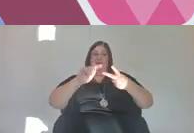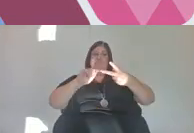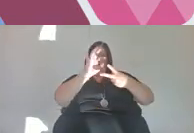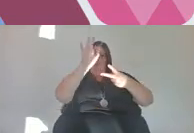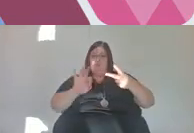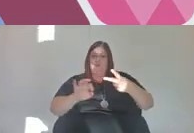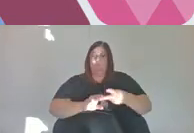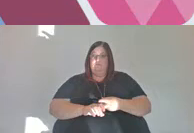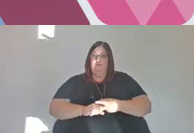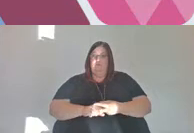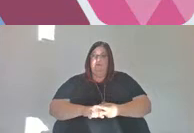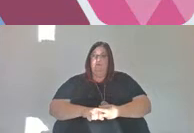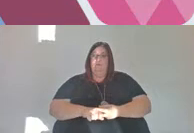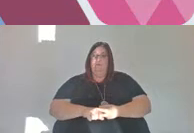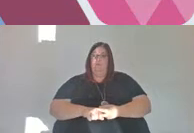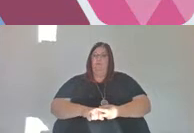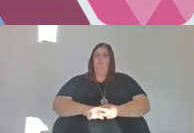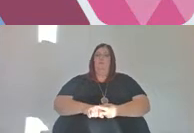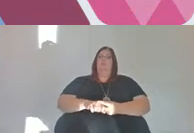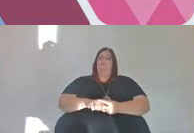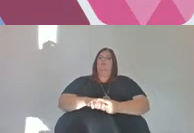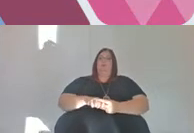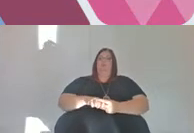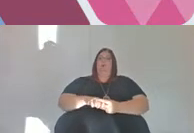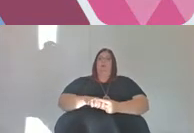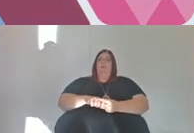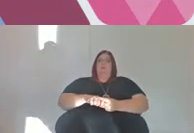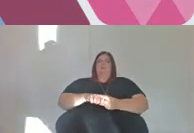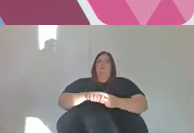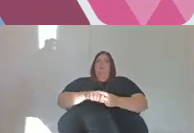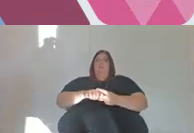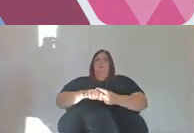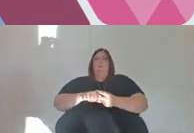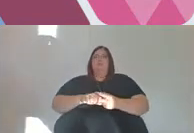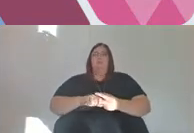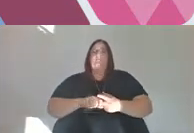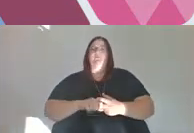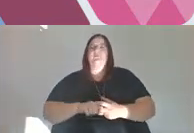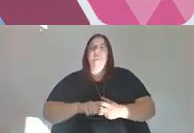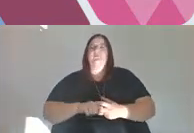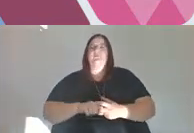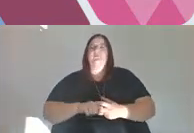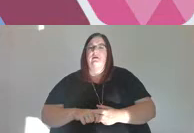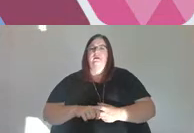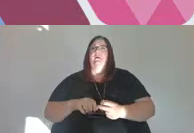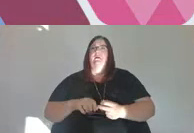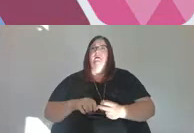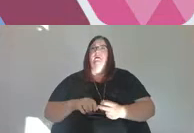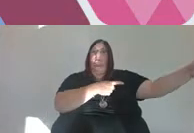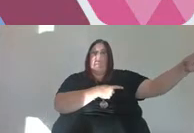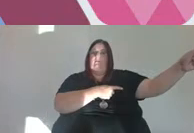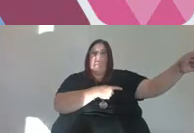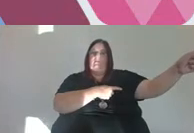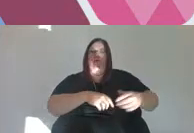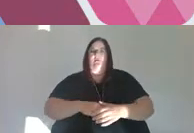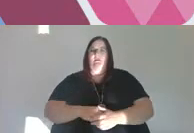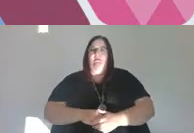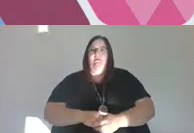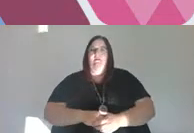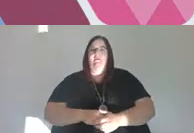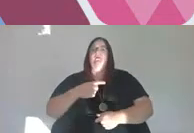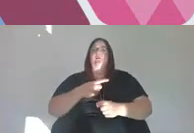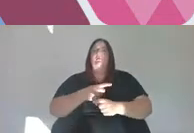please, Julie, if you could give your second question. Okay. Given the recent publicity, media and publications by